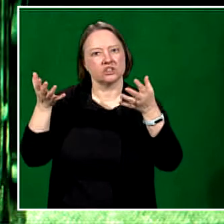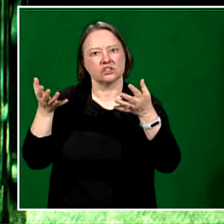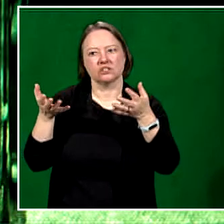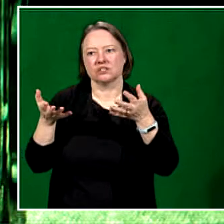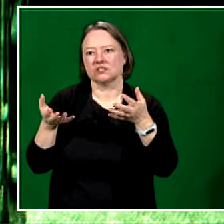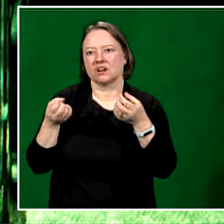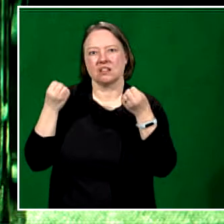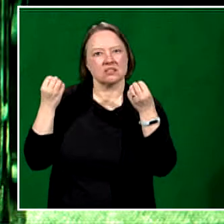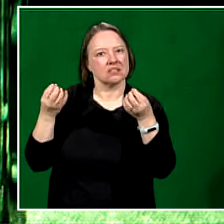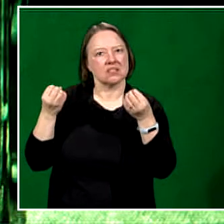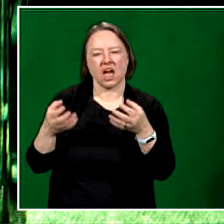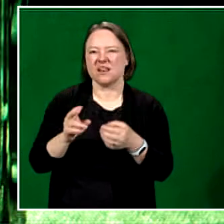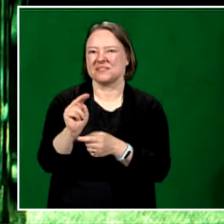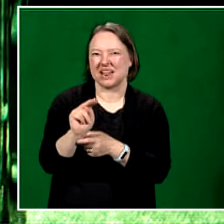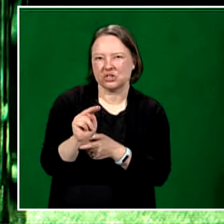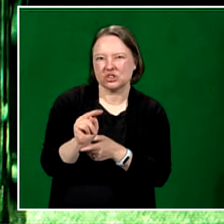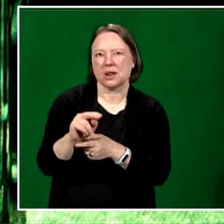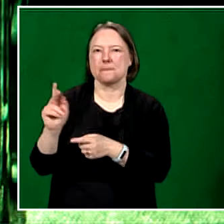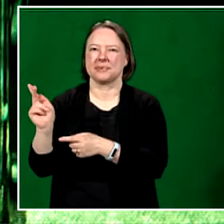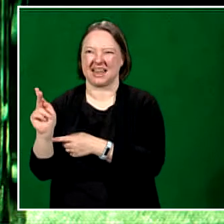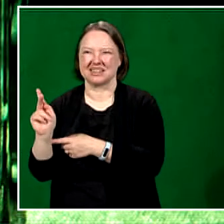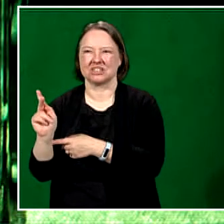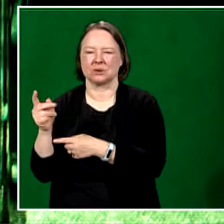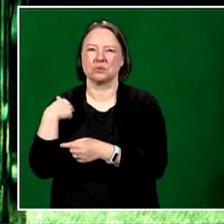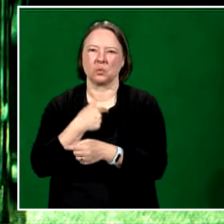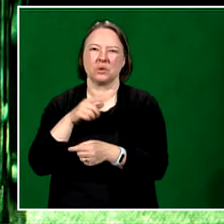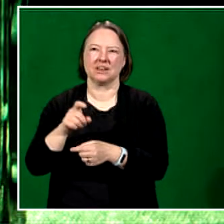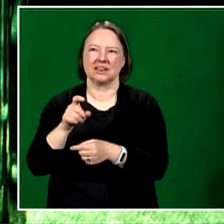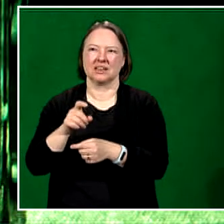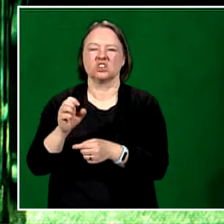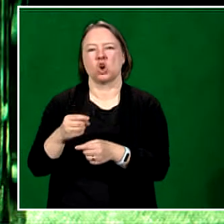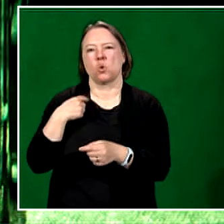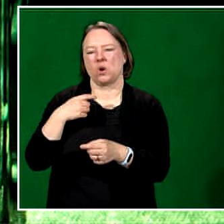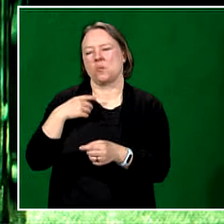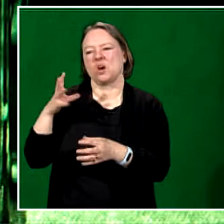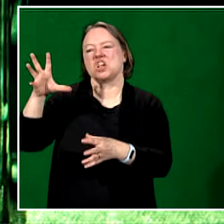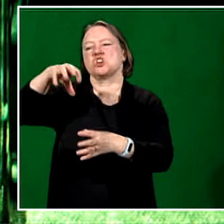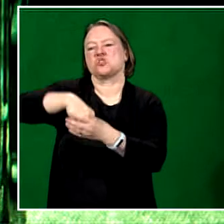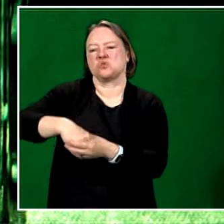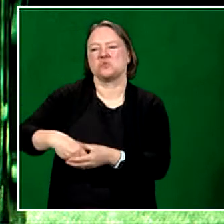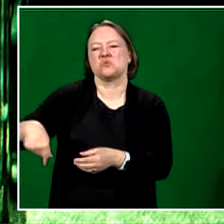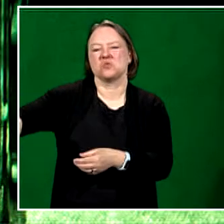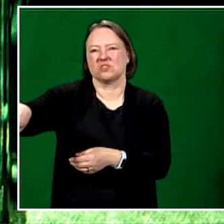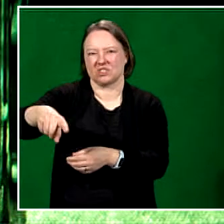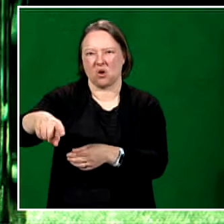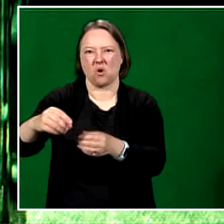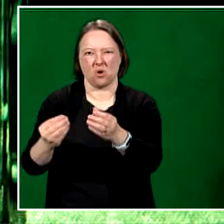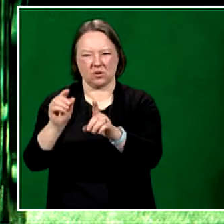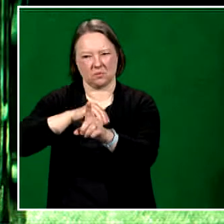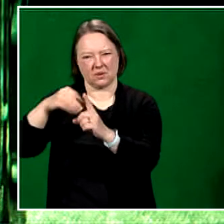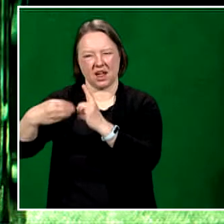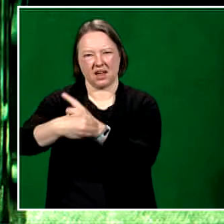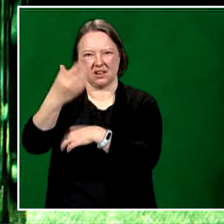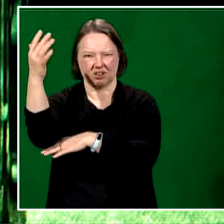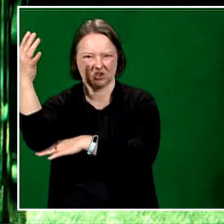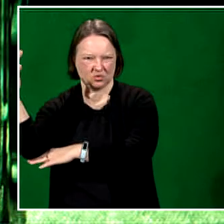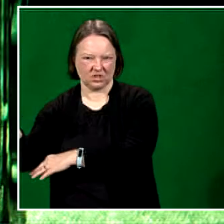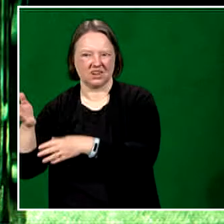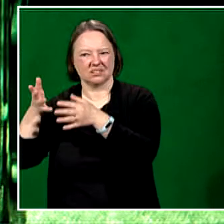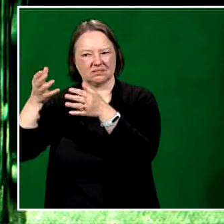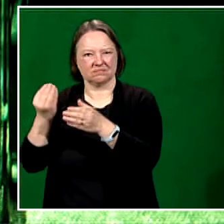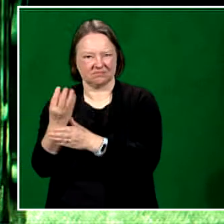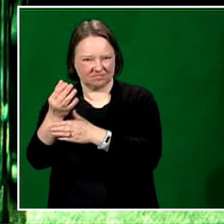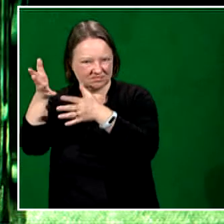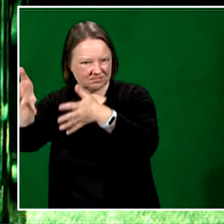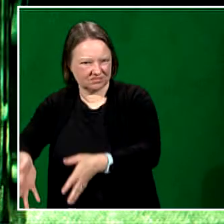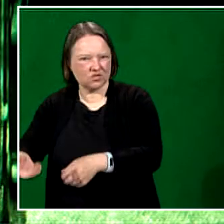nitrogen and potassium that we'll need. So we'll add those from those crop residues that will come from farmers